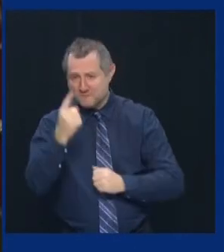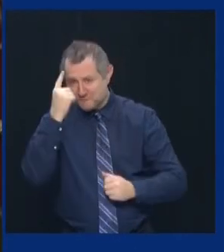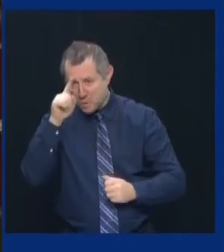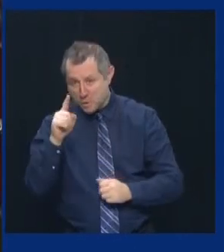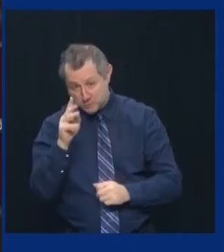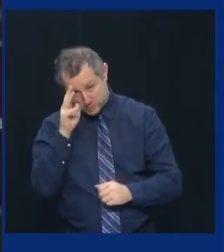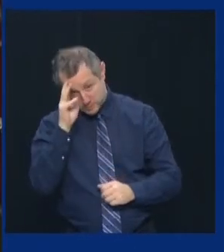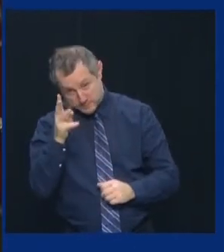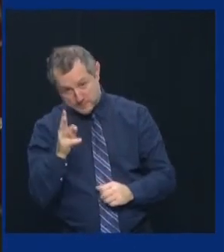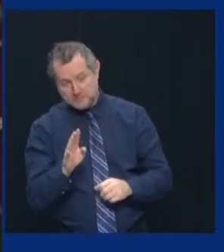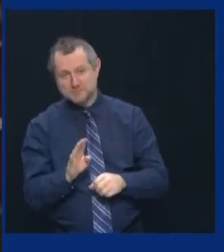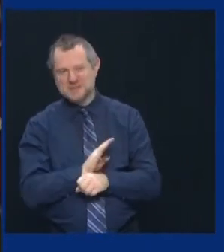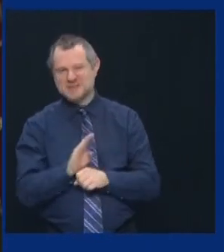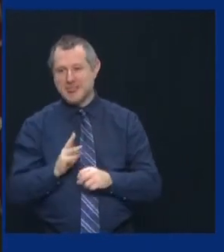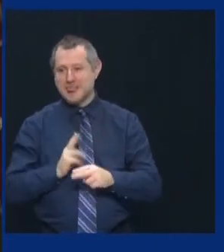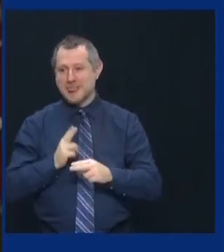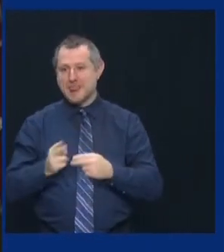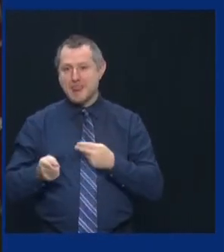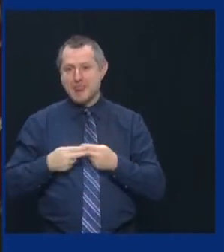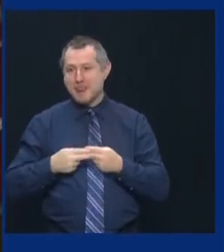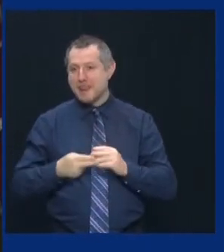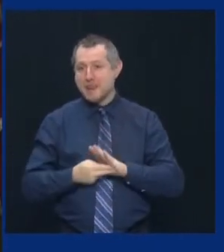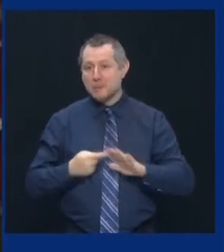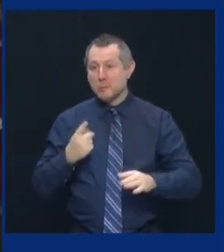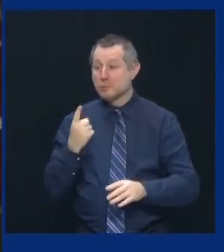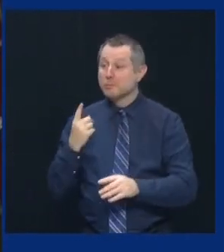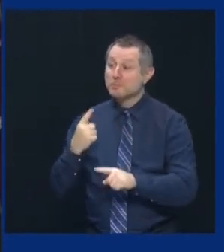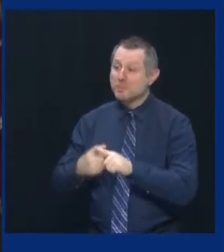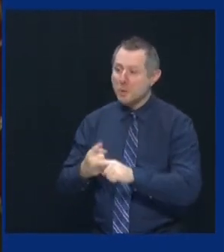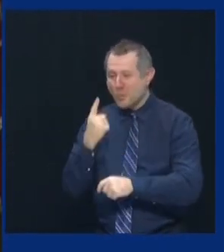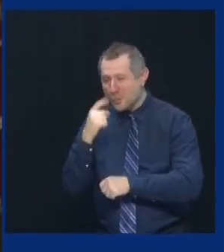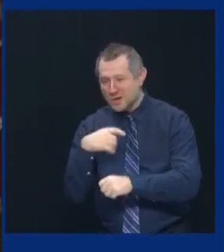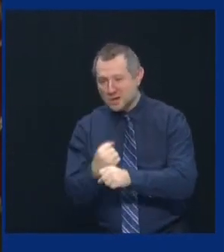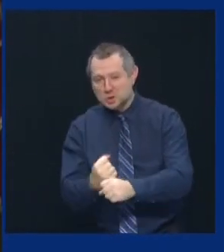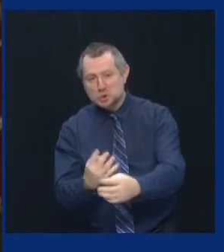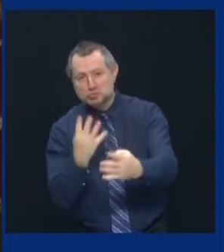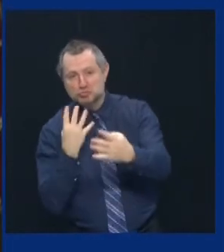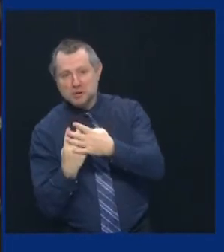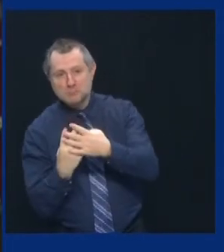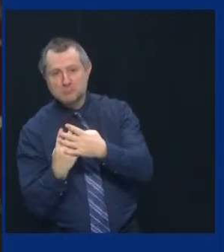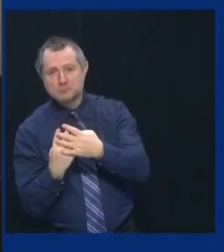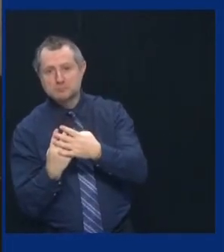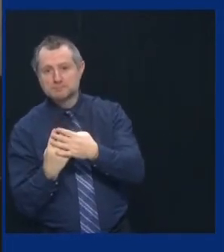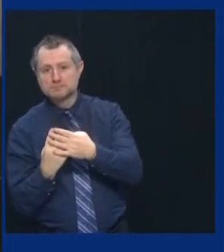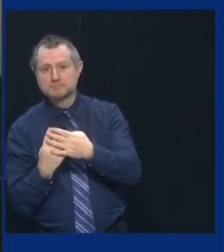to a year in prison. So that's an additional thing that this company could be facing.